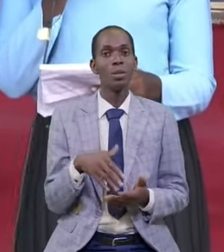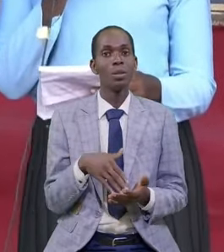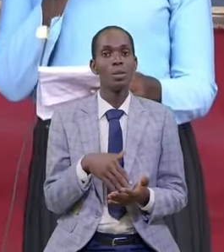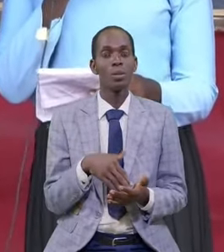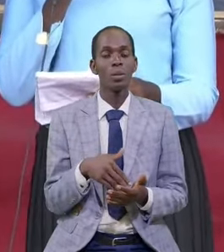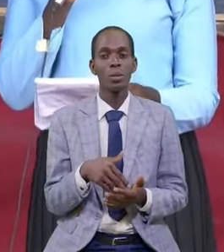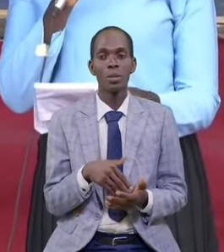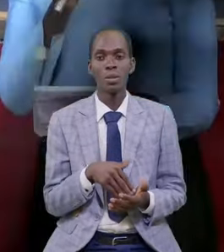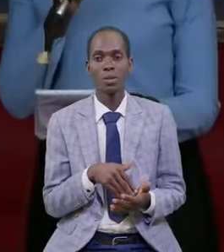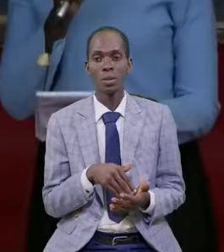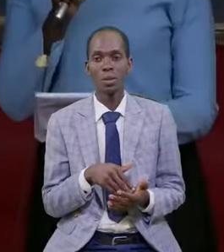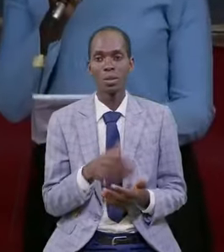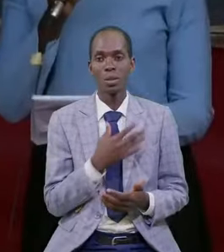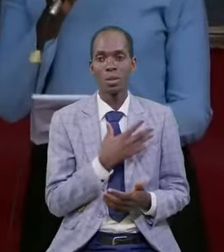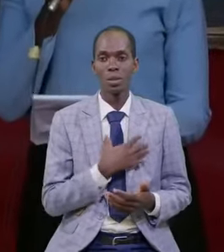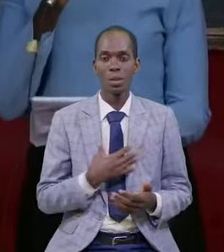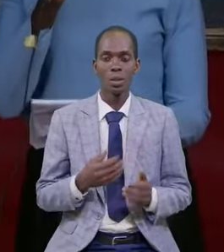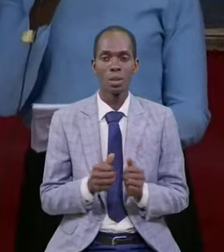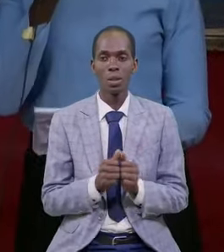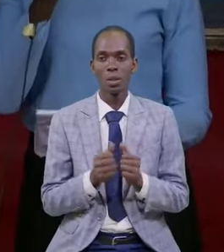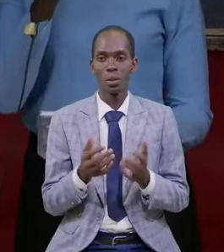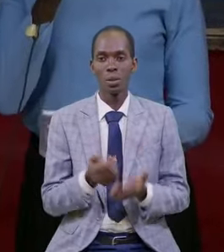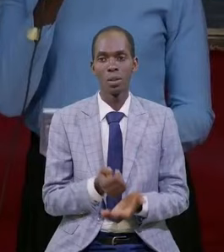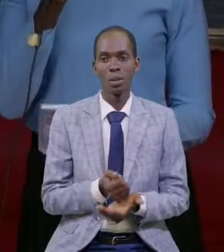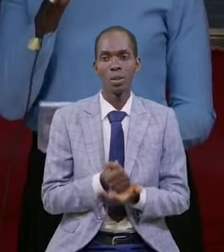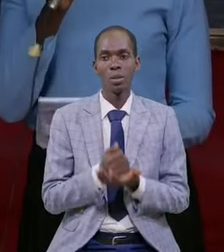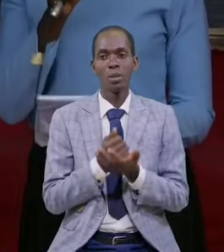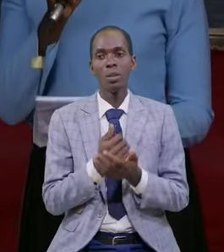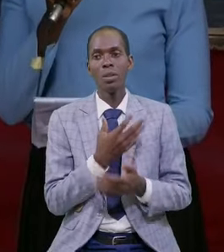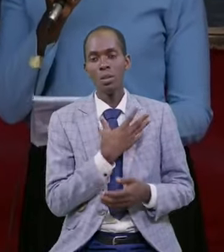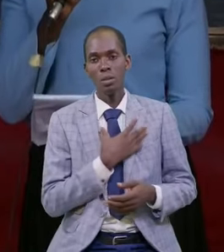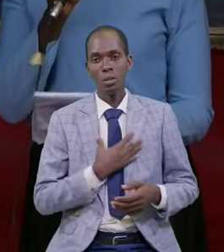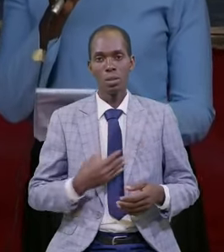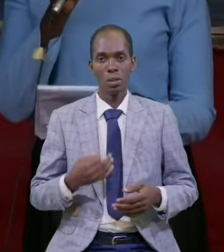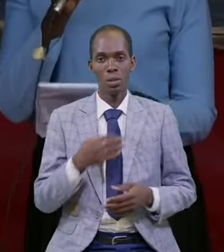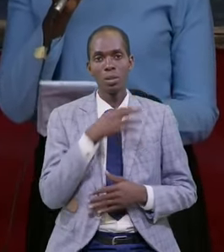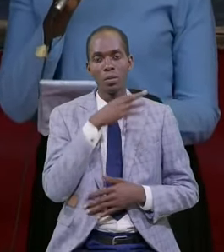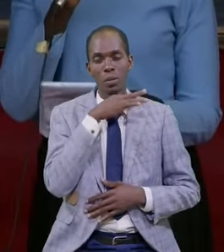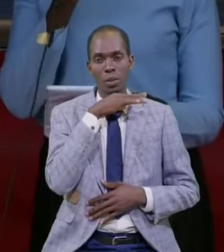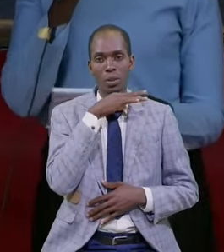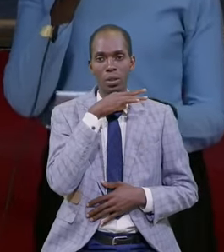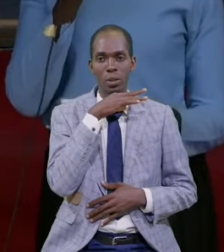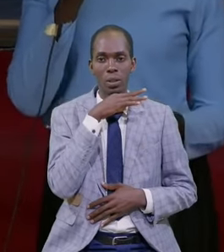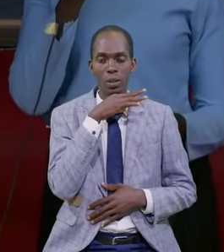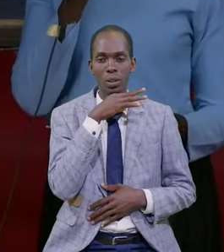we and bless and Def